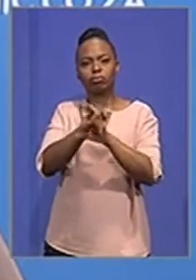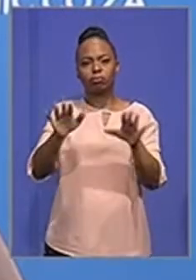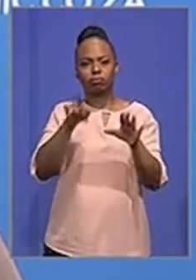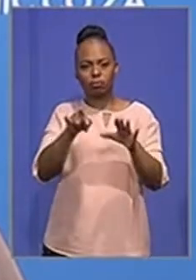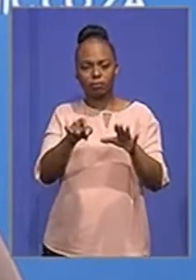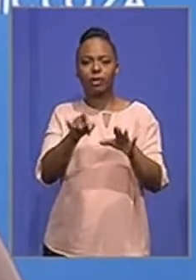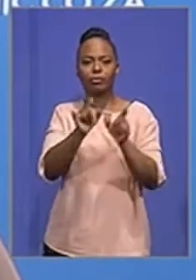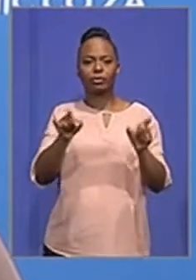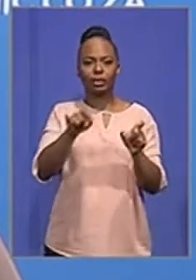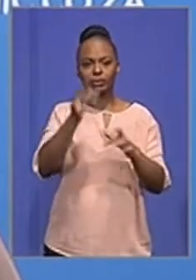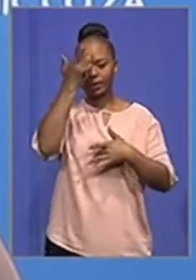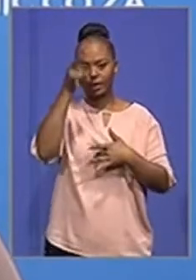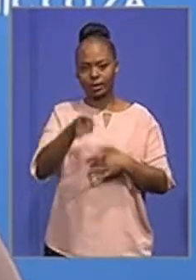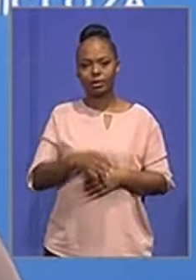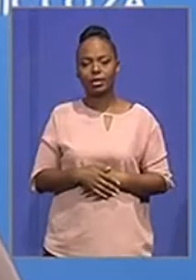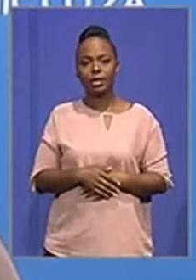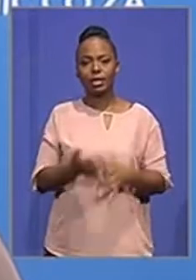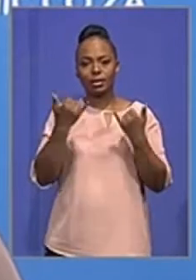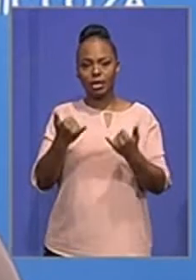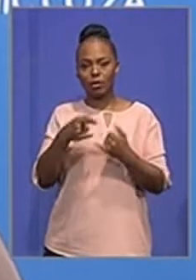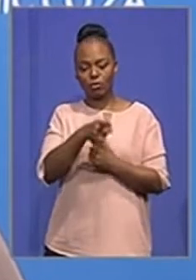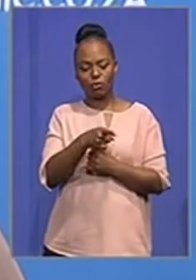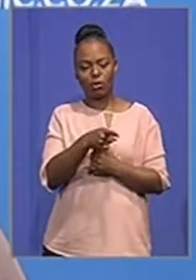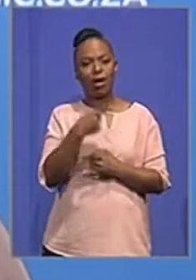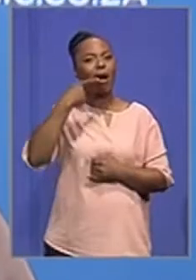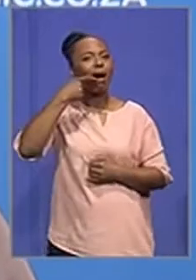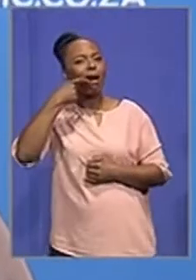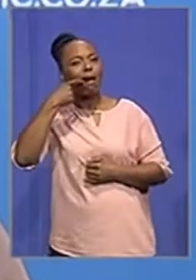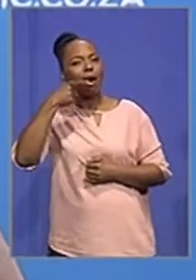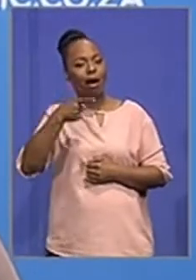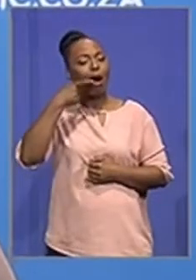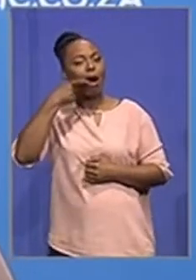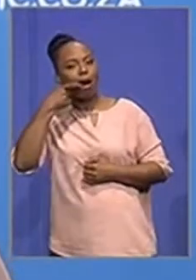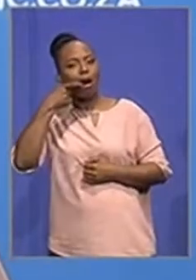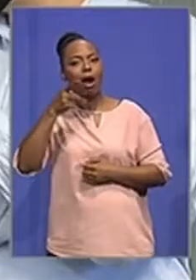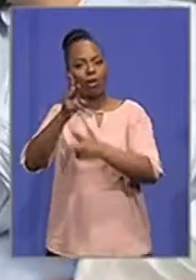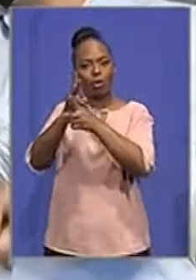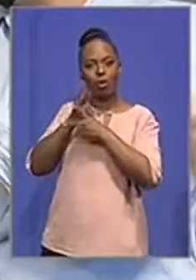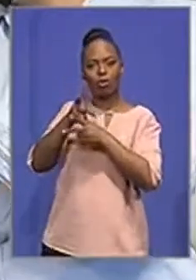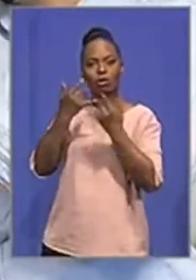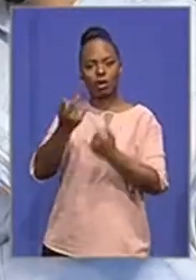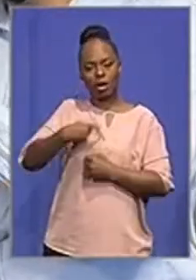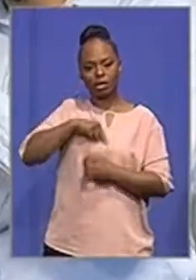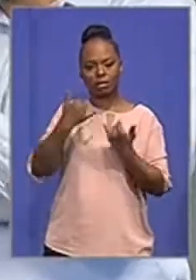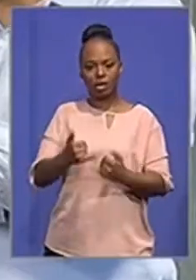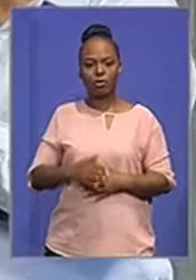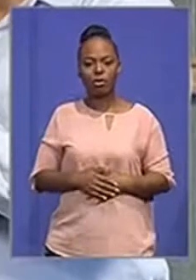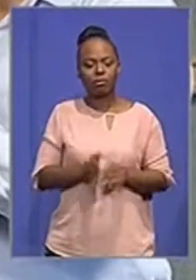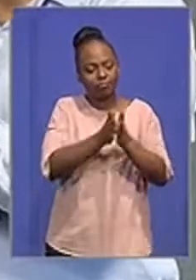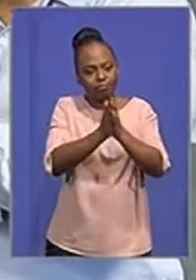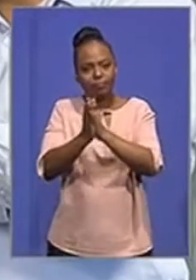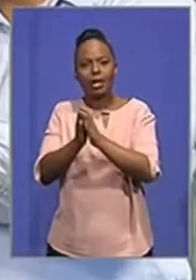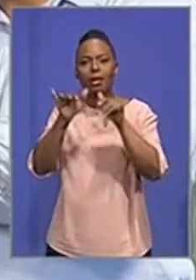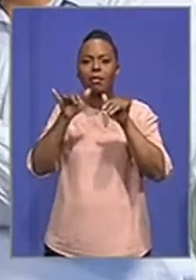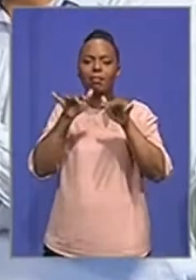that from the state sector, especially the ventilators. They've actually loaned us a couple of ventilators. Mme go boikuelo gore batho ba dumele go